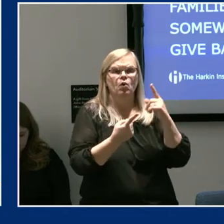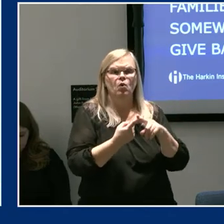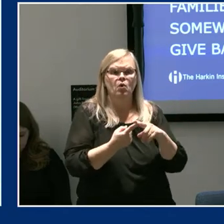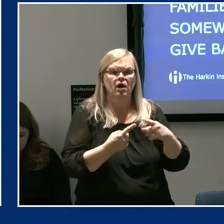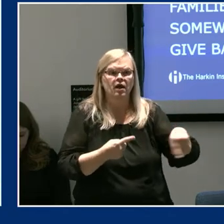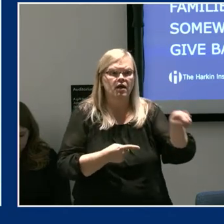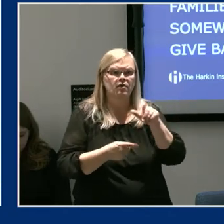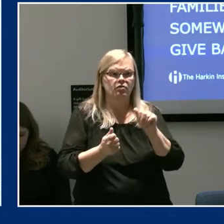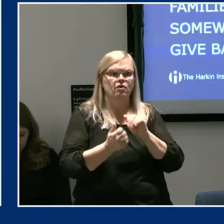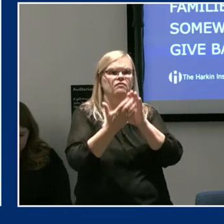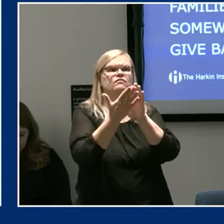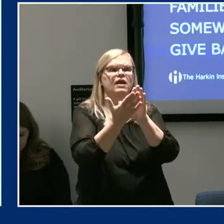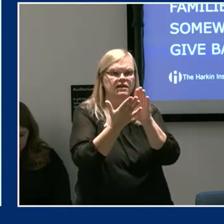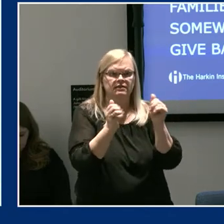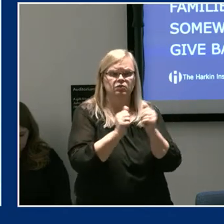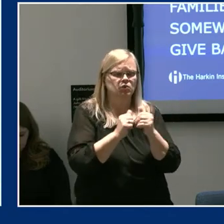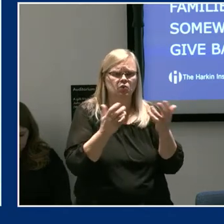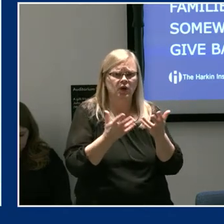are faced with